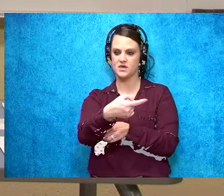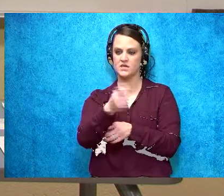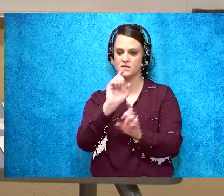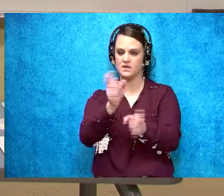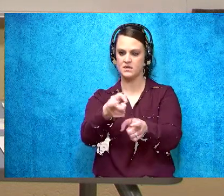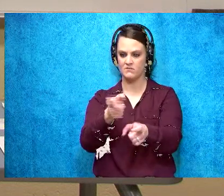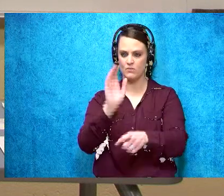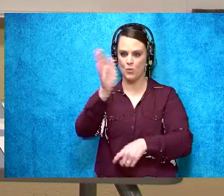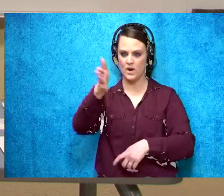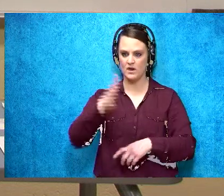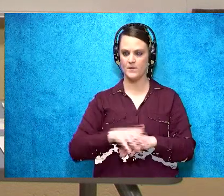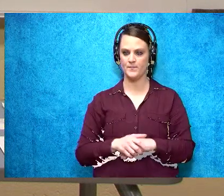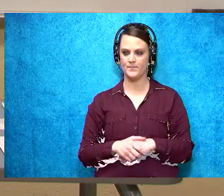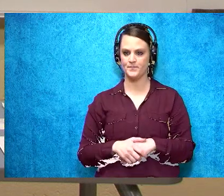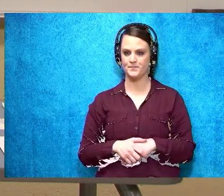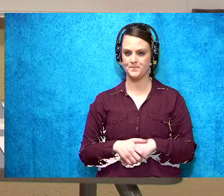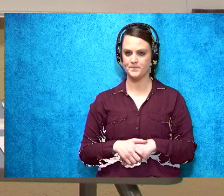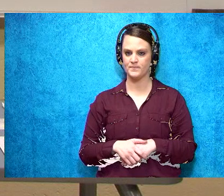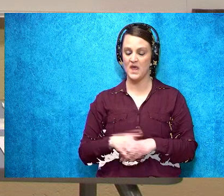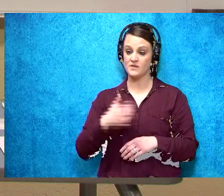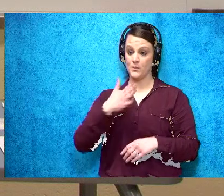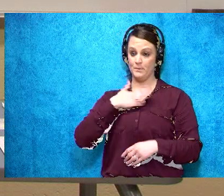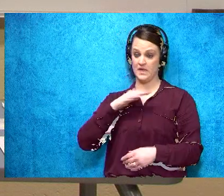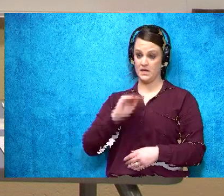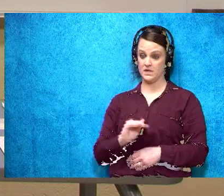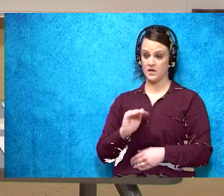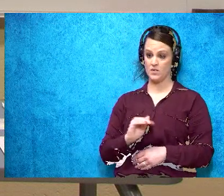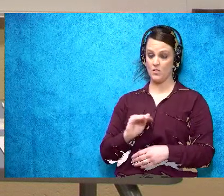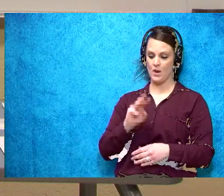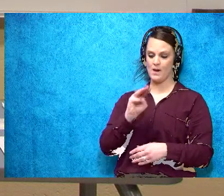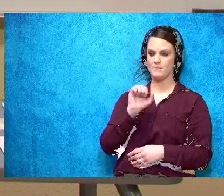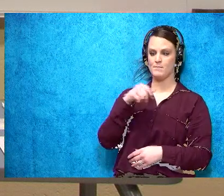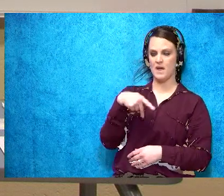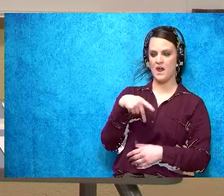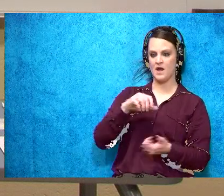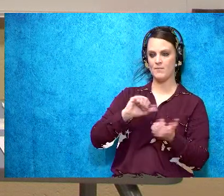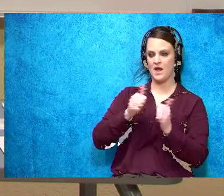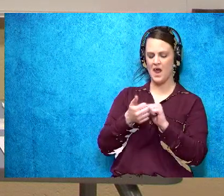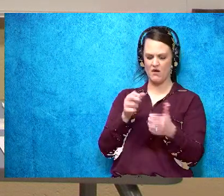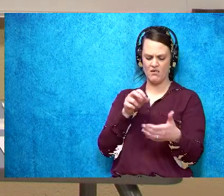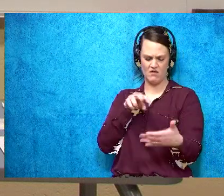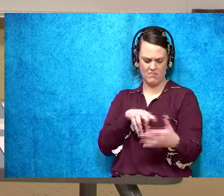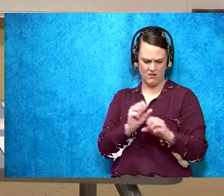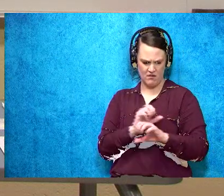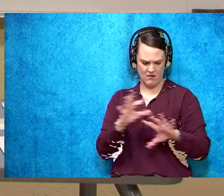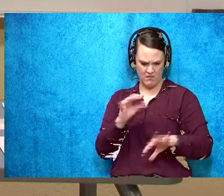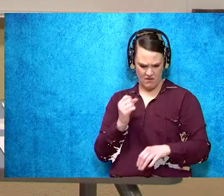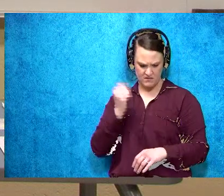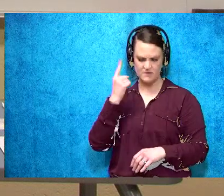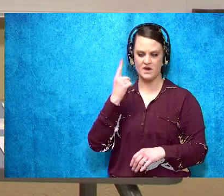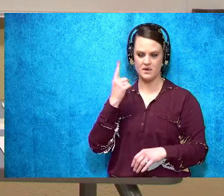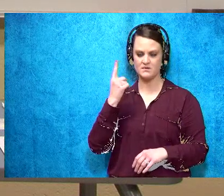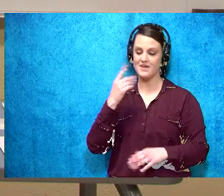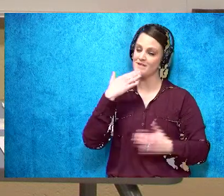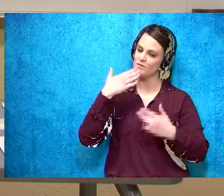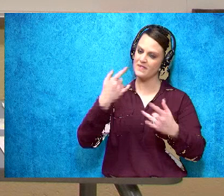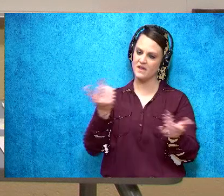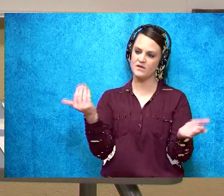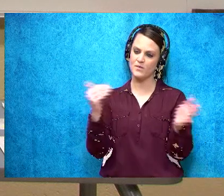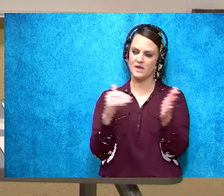kid, how to learn how to read a map before we had phones. Thank you once again